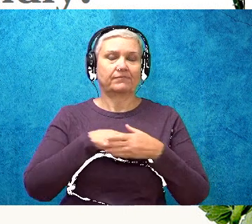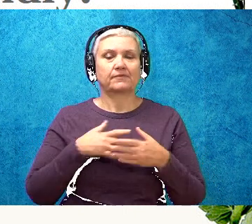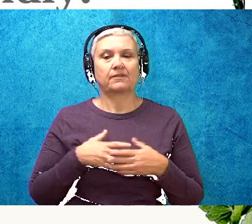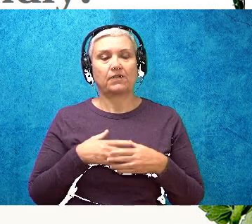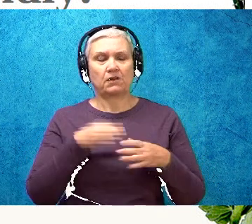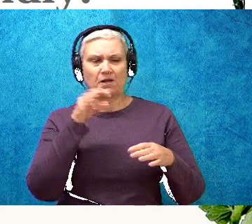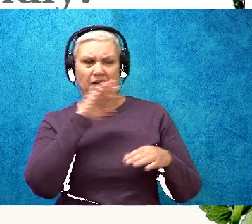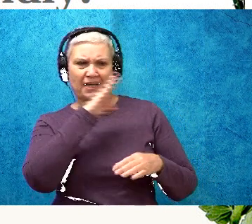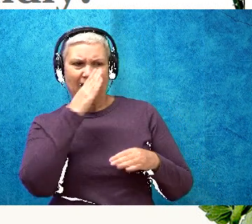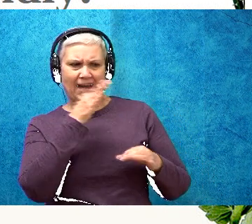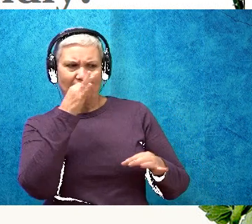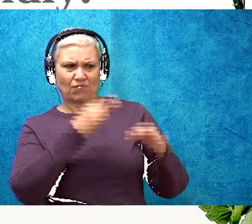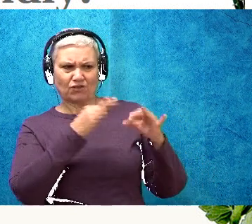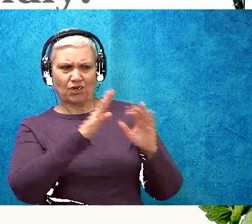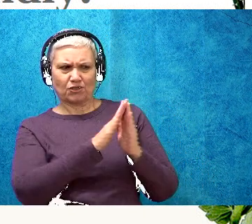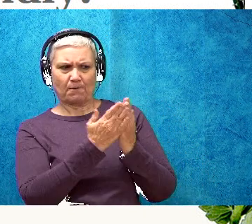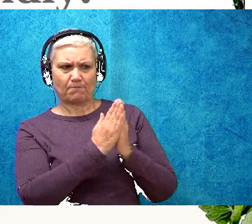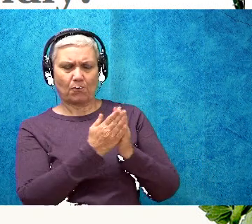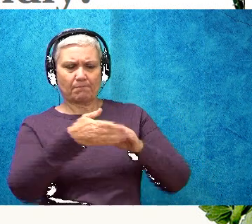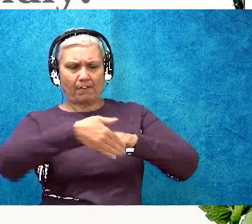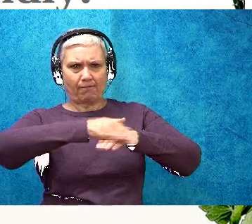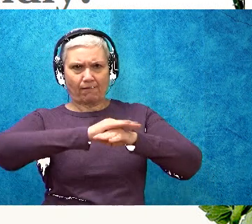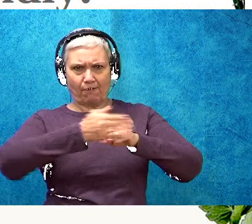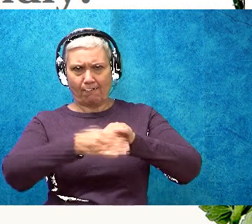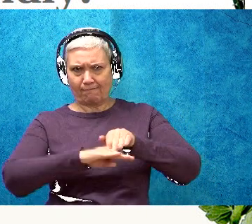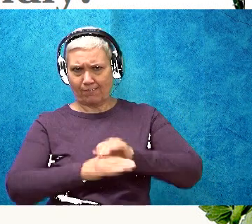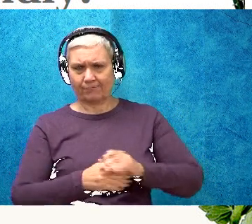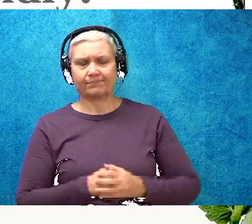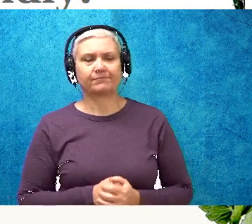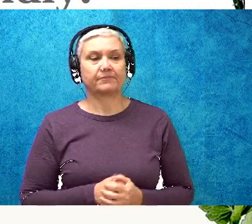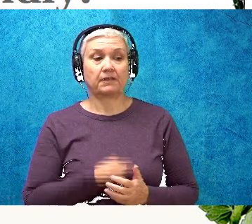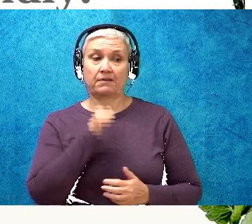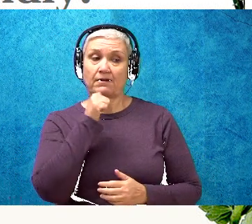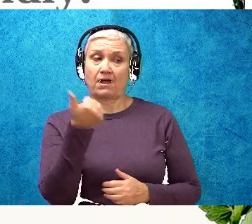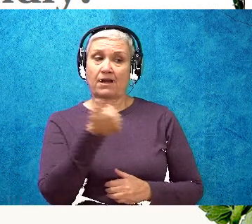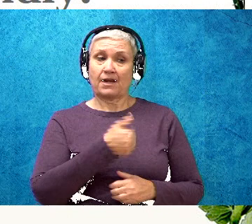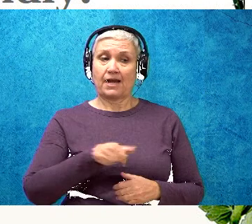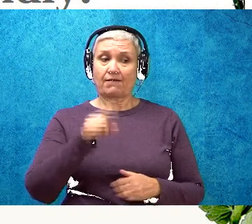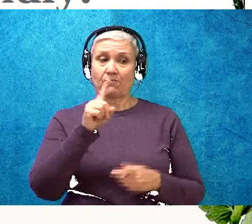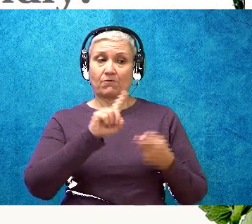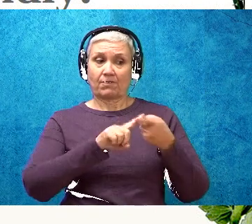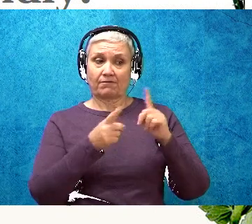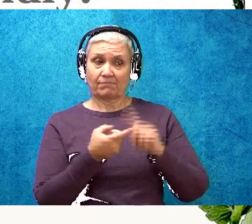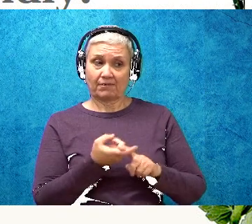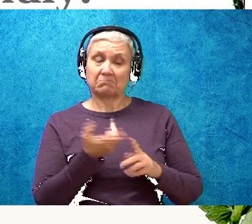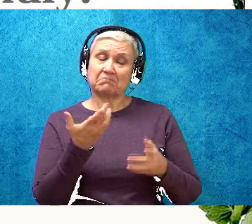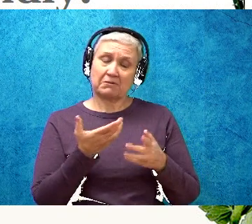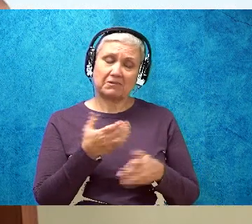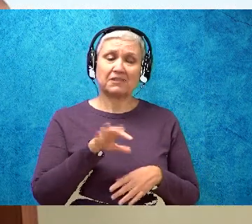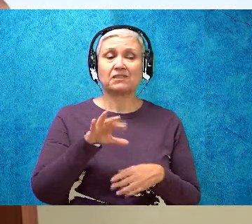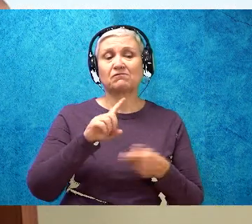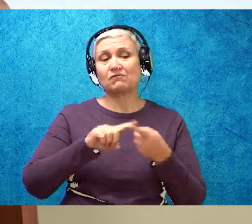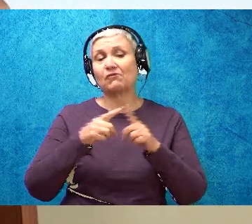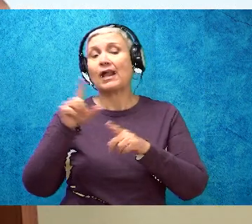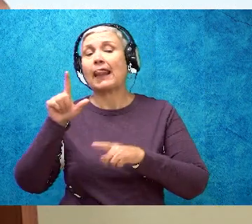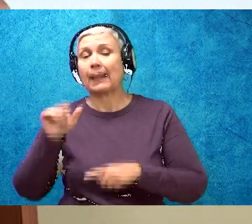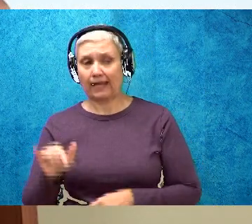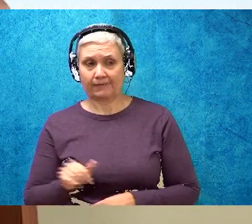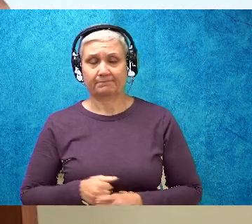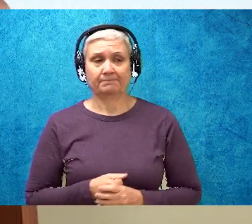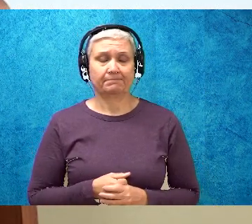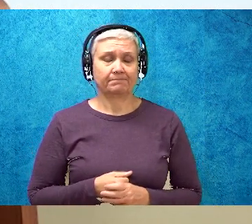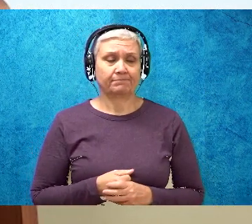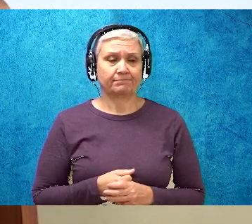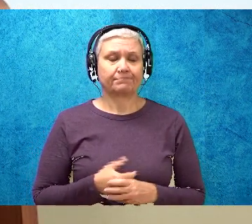is never as it may seem. And not everybody is your friend, just friendly. Now, although these are